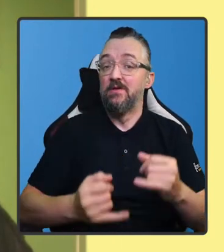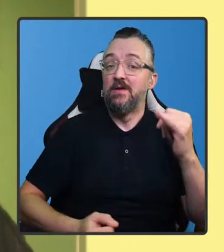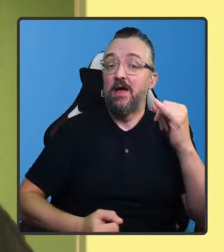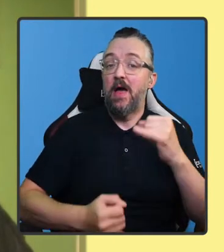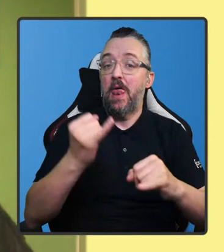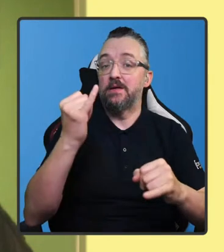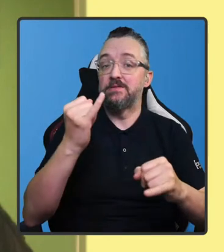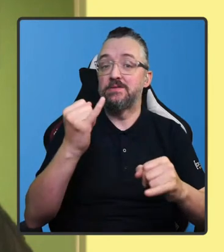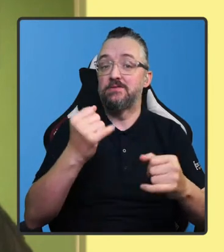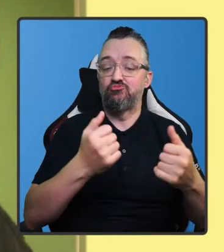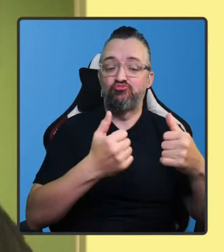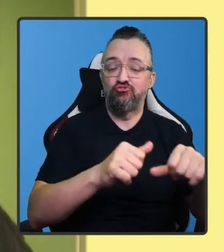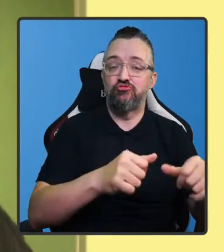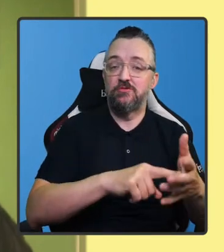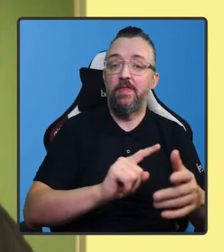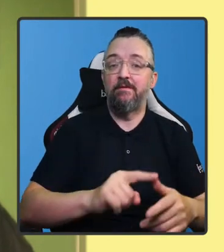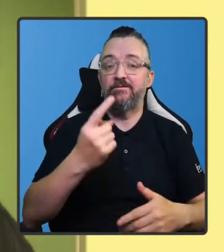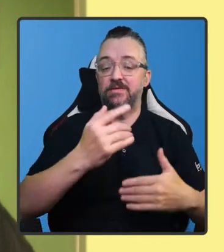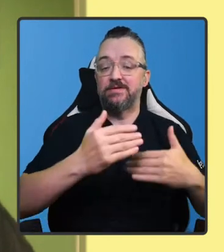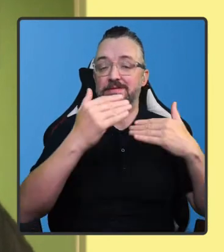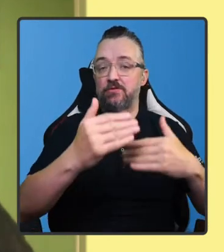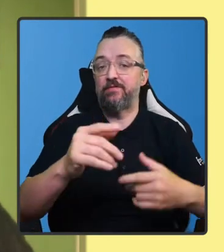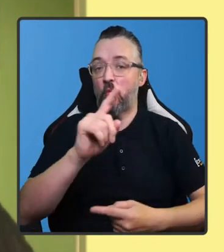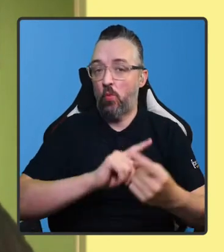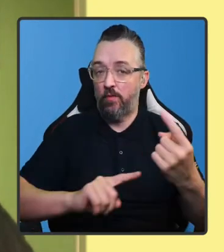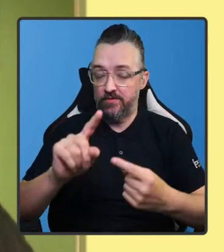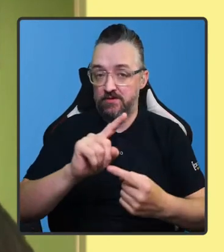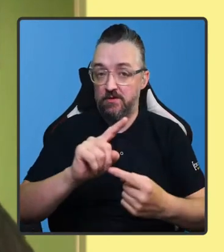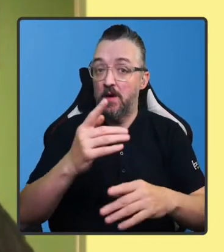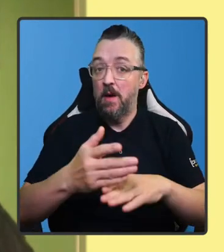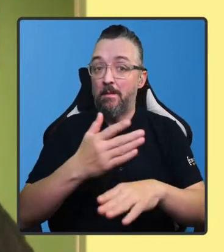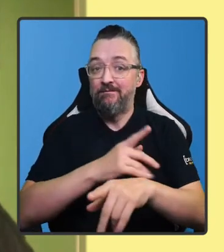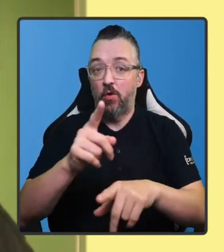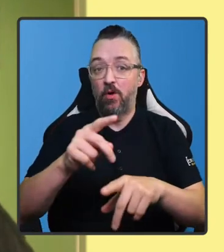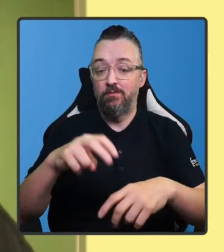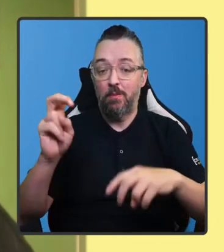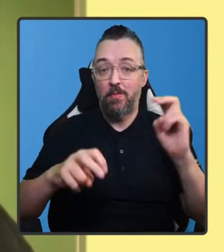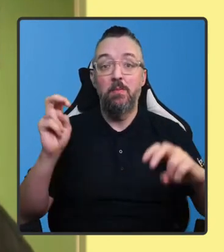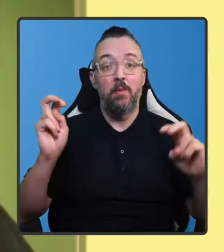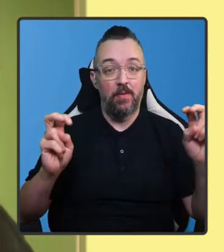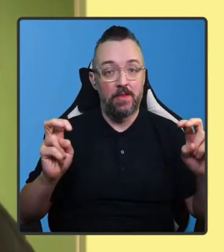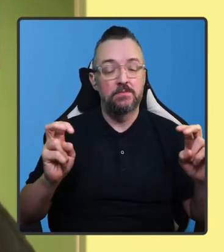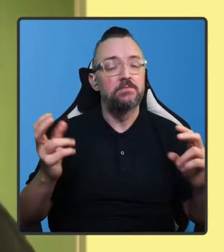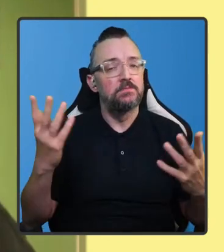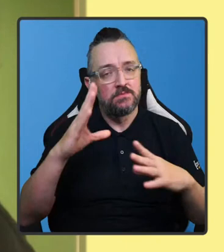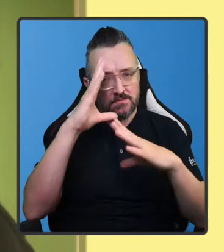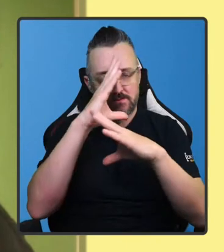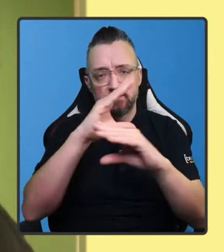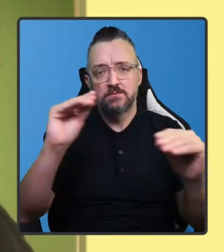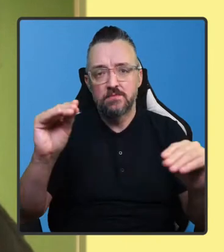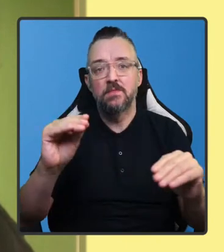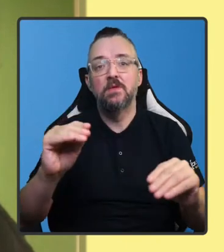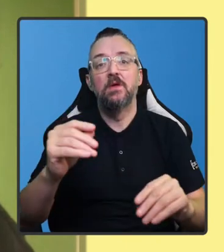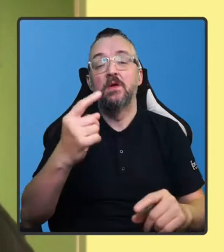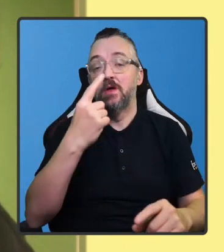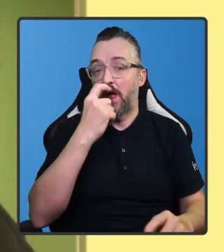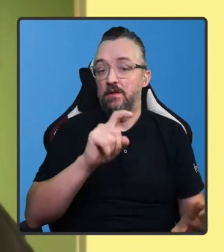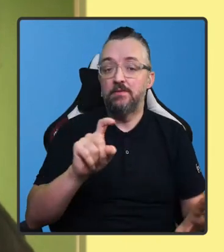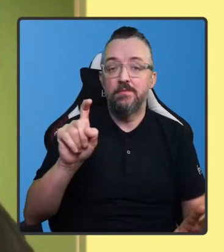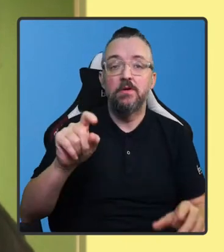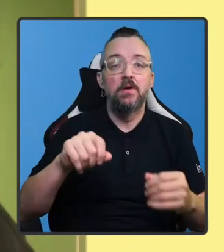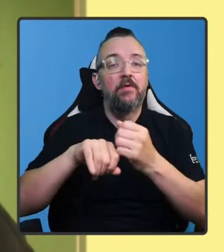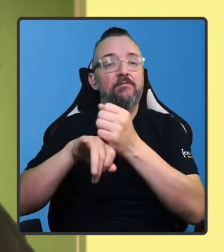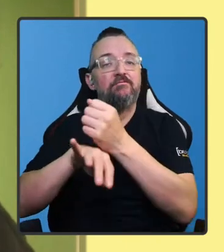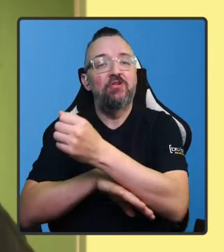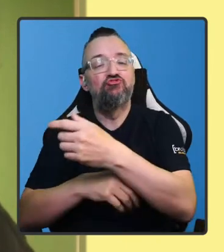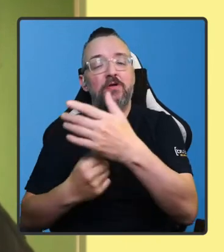for this first session of conference. But before you go, delegates, can I remind you all to have a look at the fringe events? You'll see